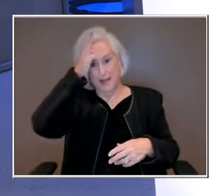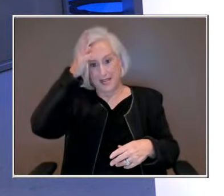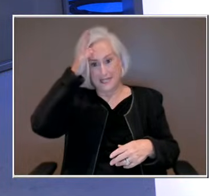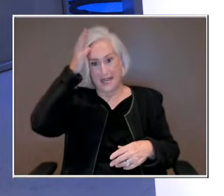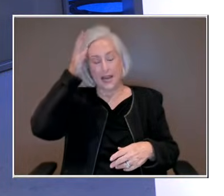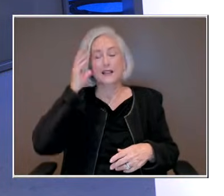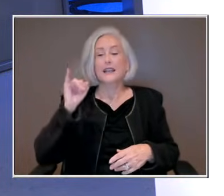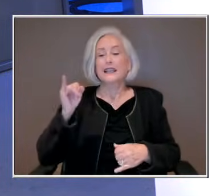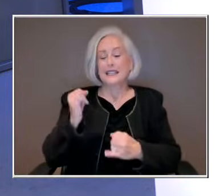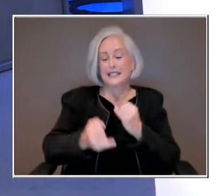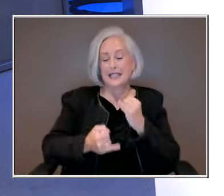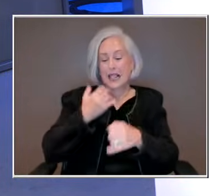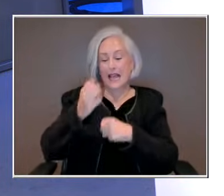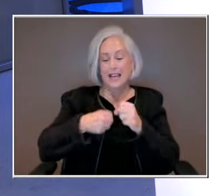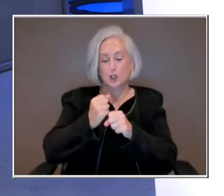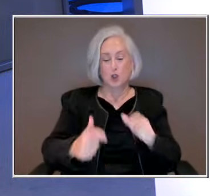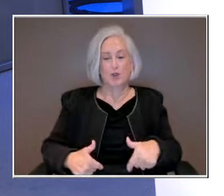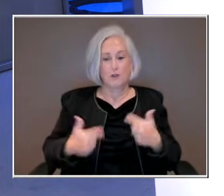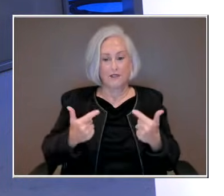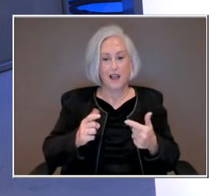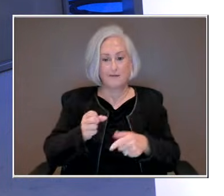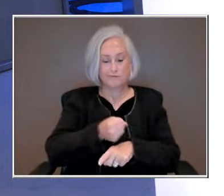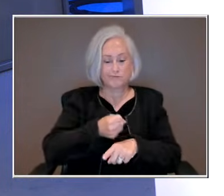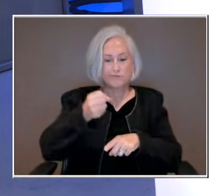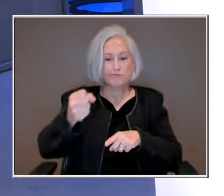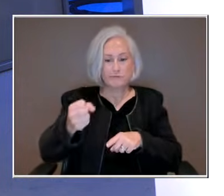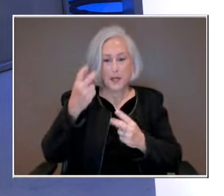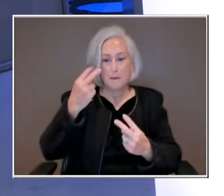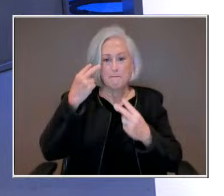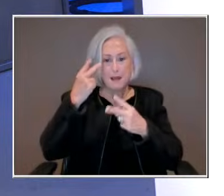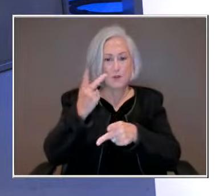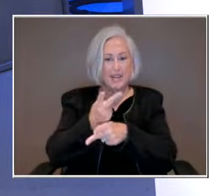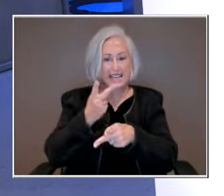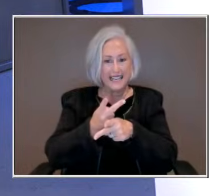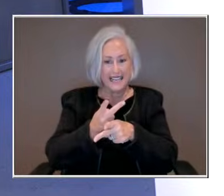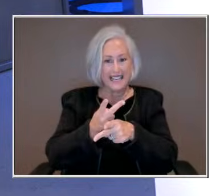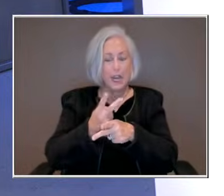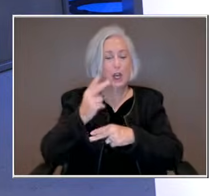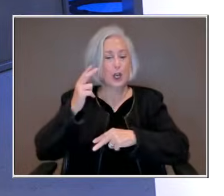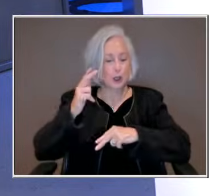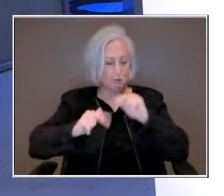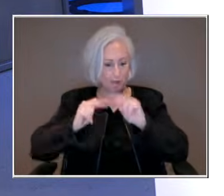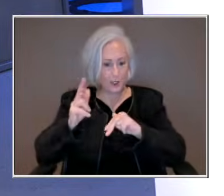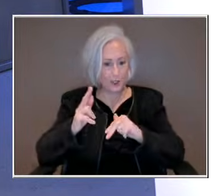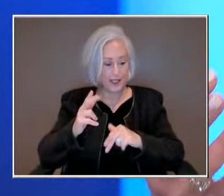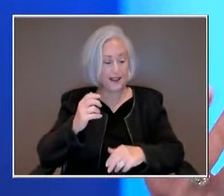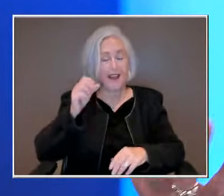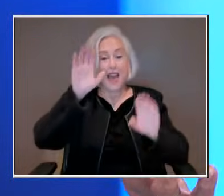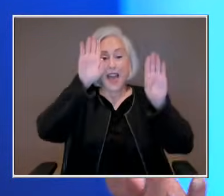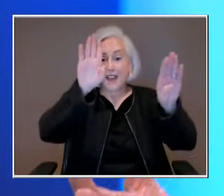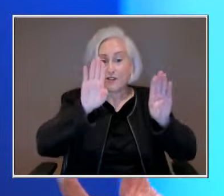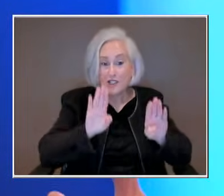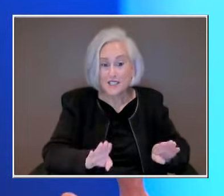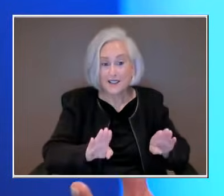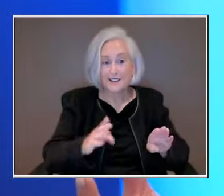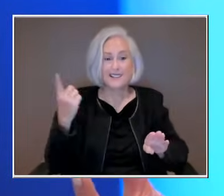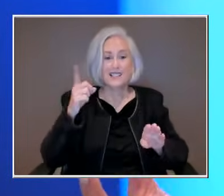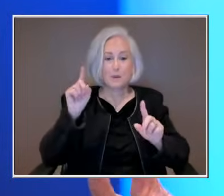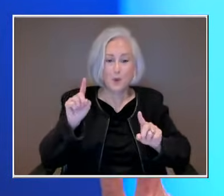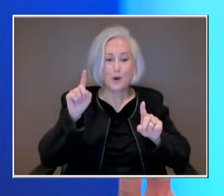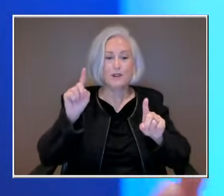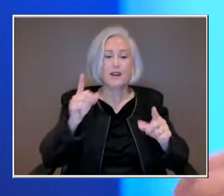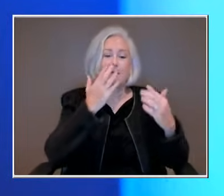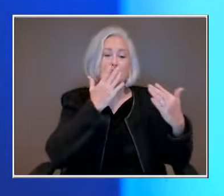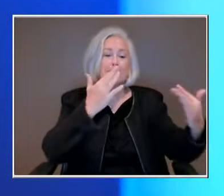living memory care center, and every Sunday someone would come and sing with their guitar, and it was like, it was so cool. It was like the